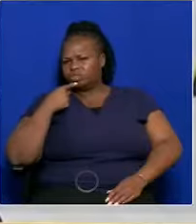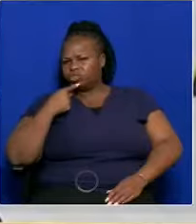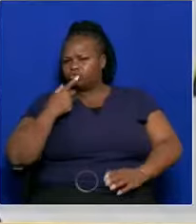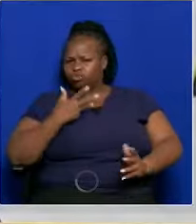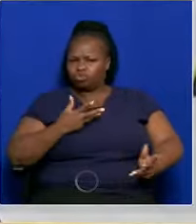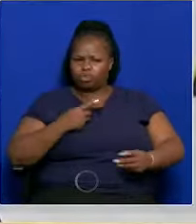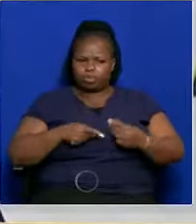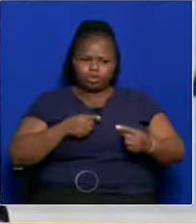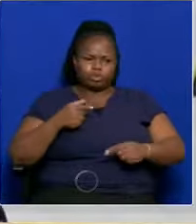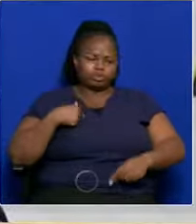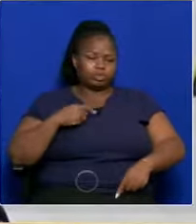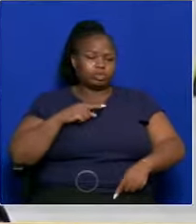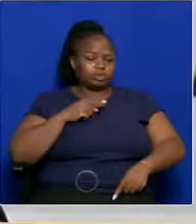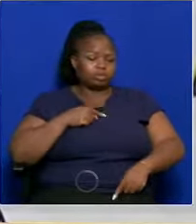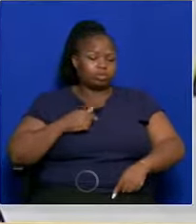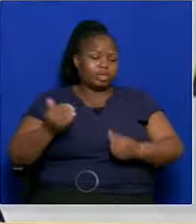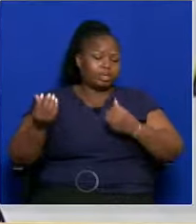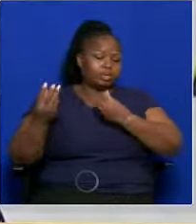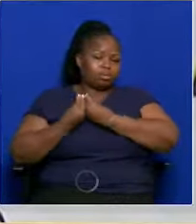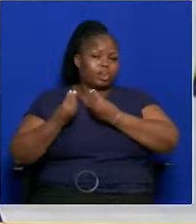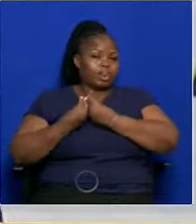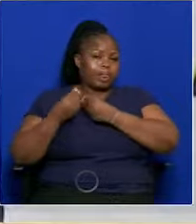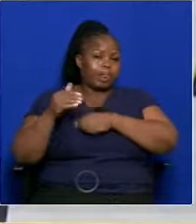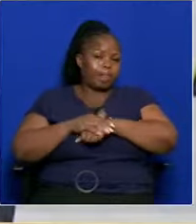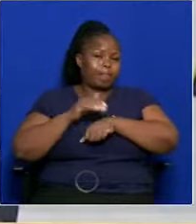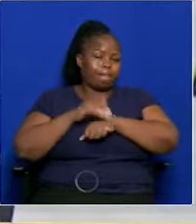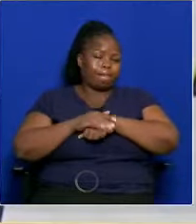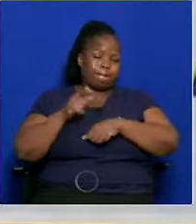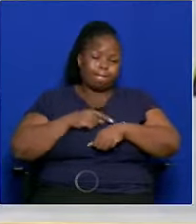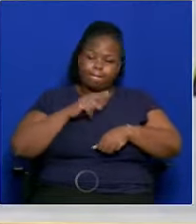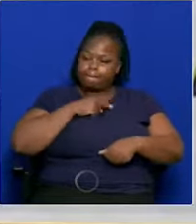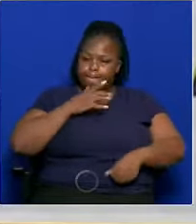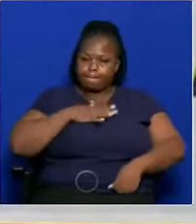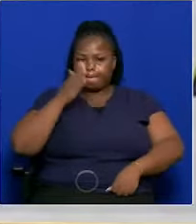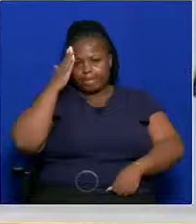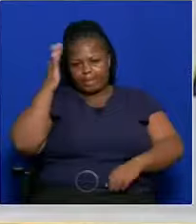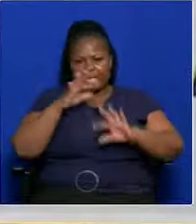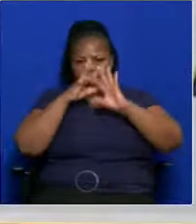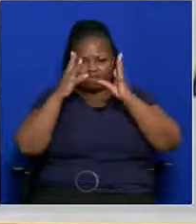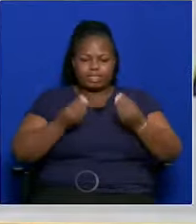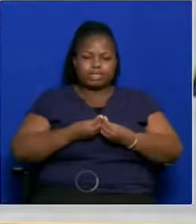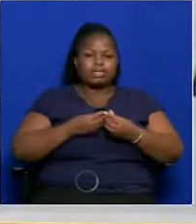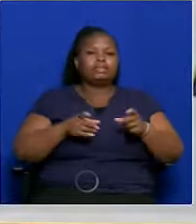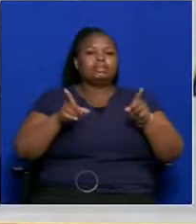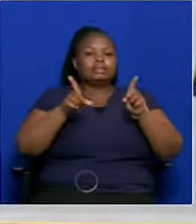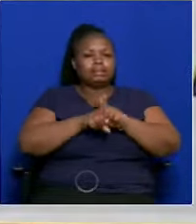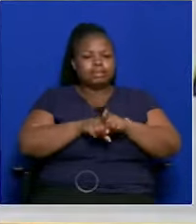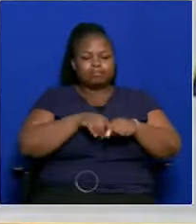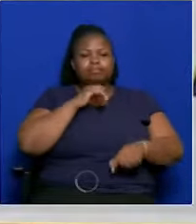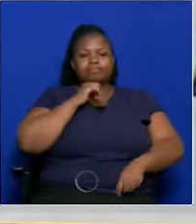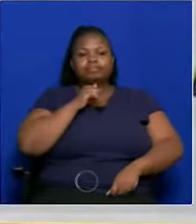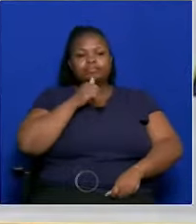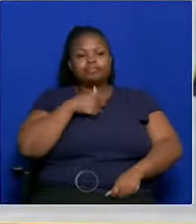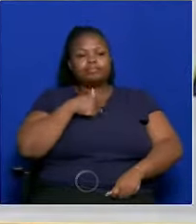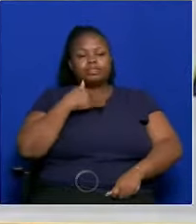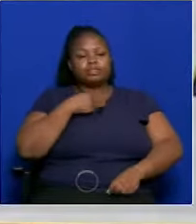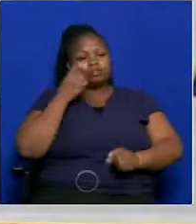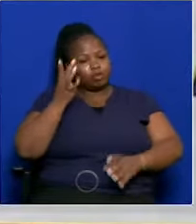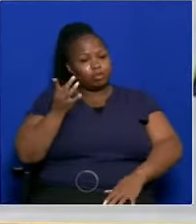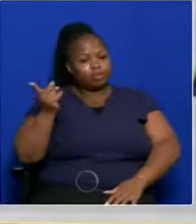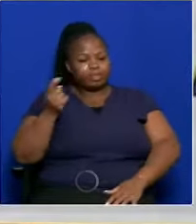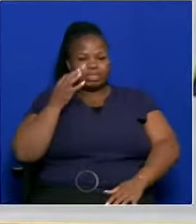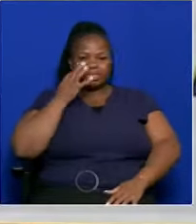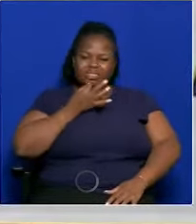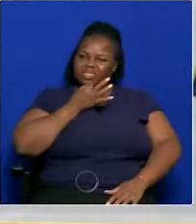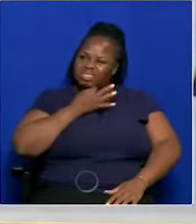him close to me, because I said I can know everything. Even though I indicated here, I even once, are you an agent